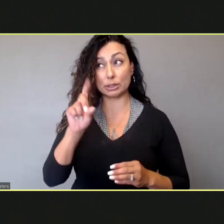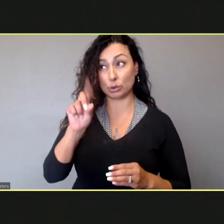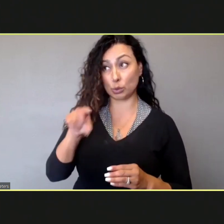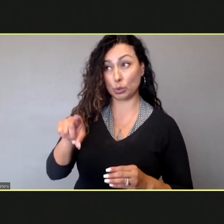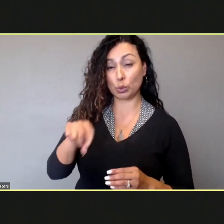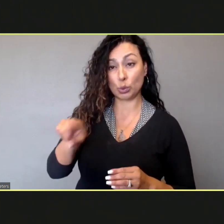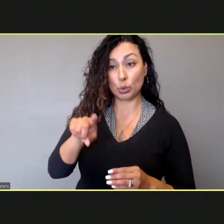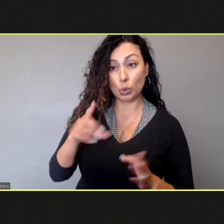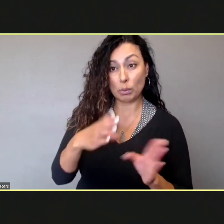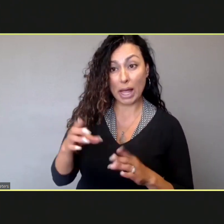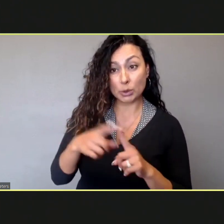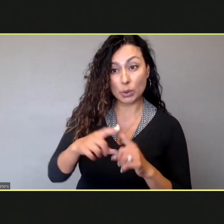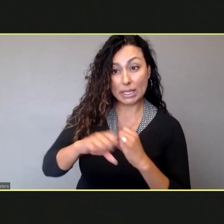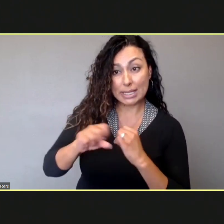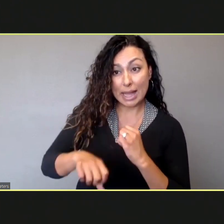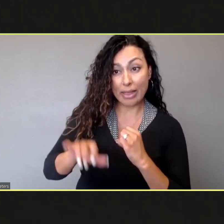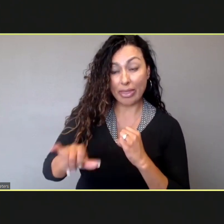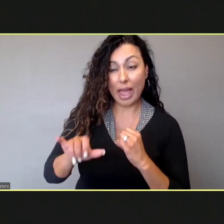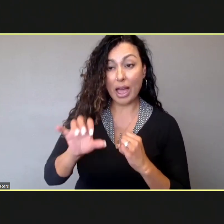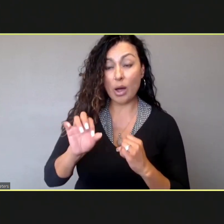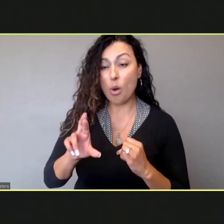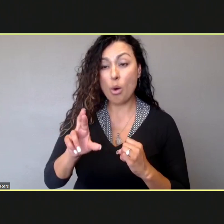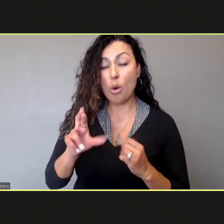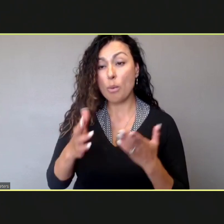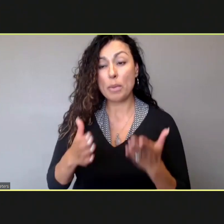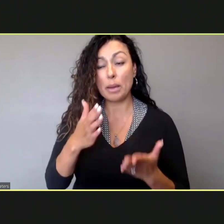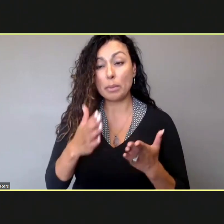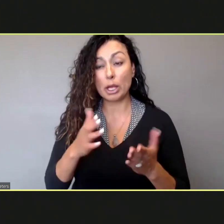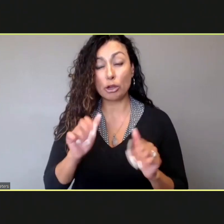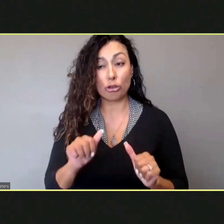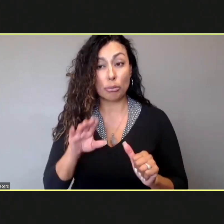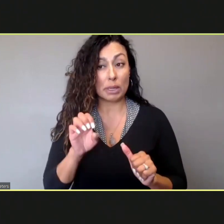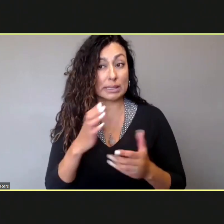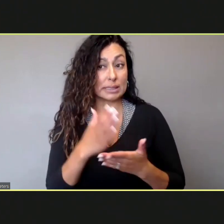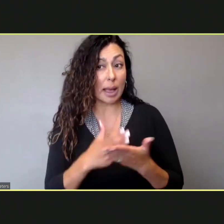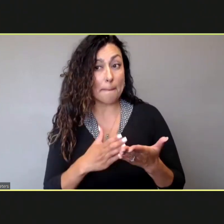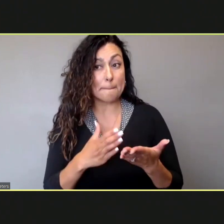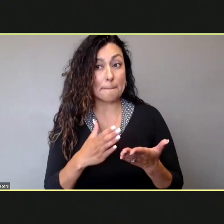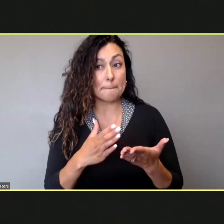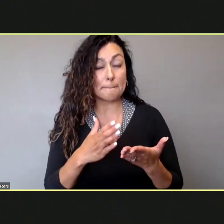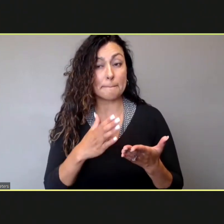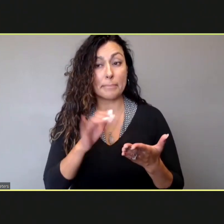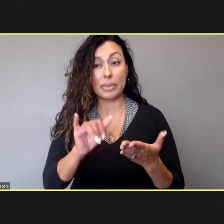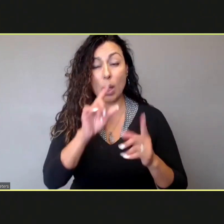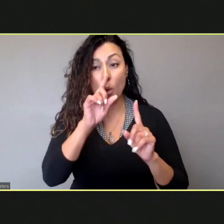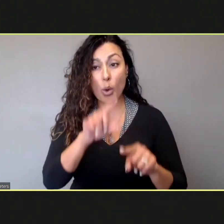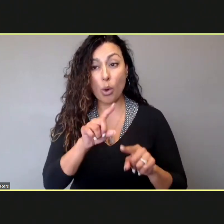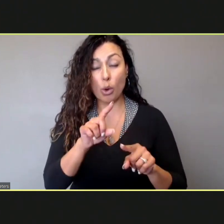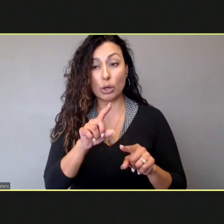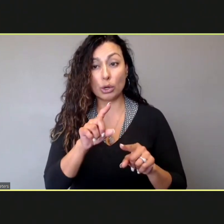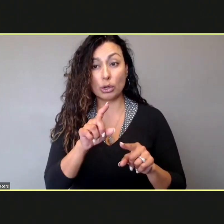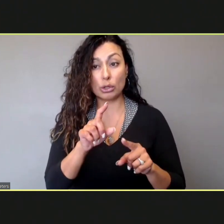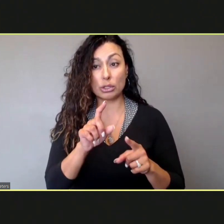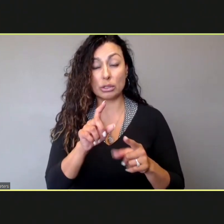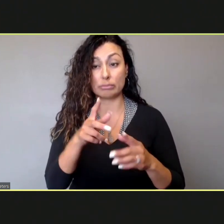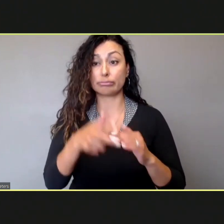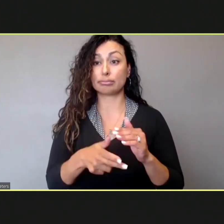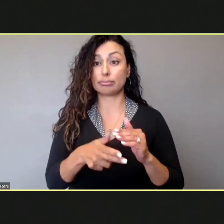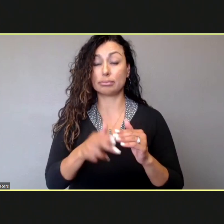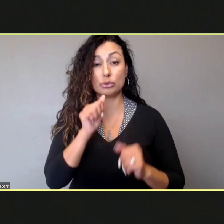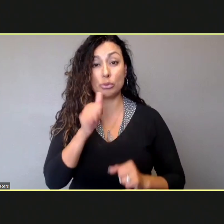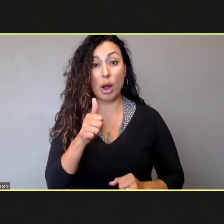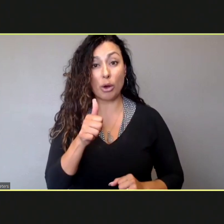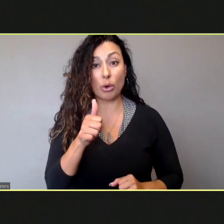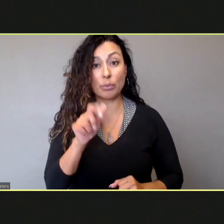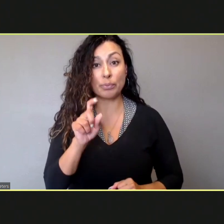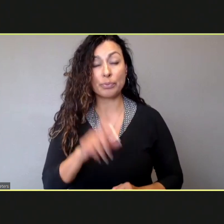on extending that, or could there be this order ending tomorrow? Yeah, no,